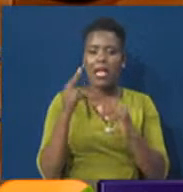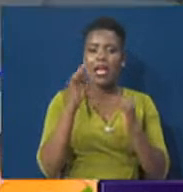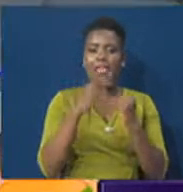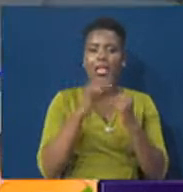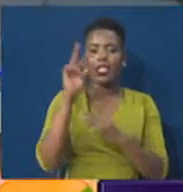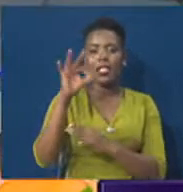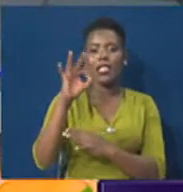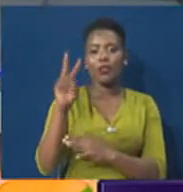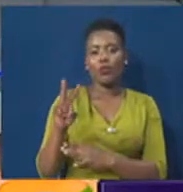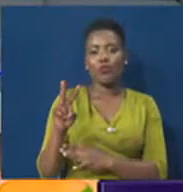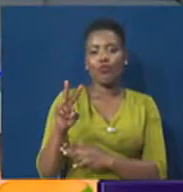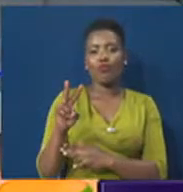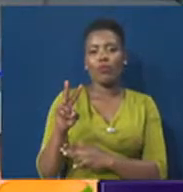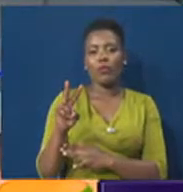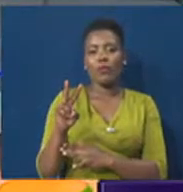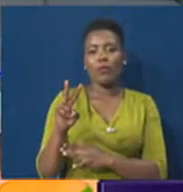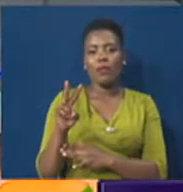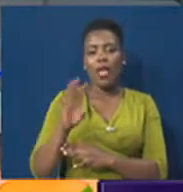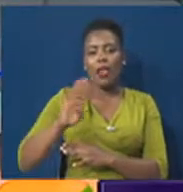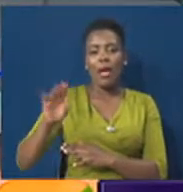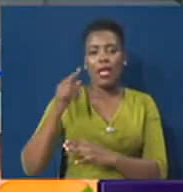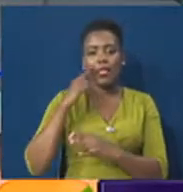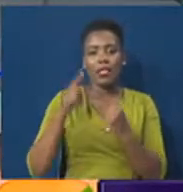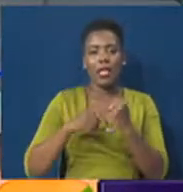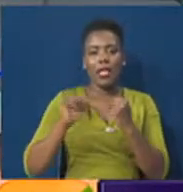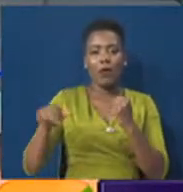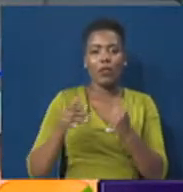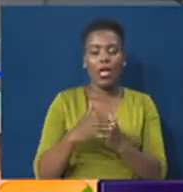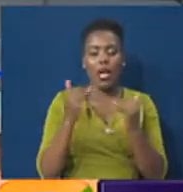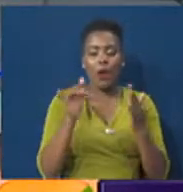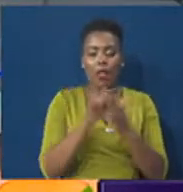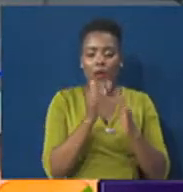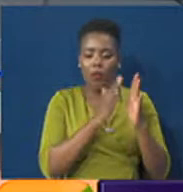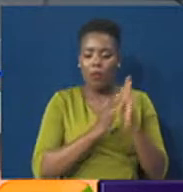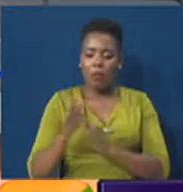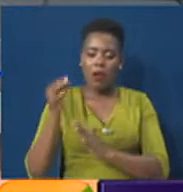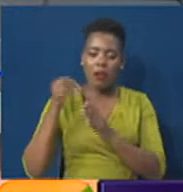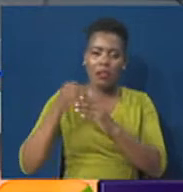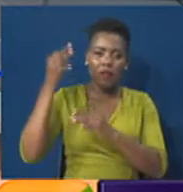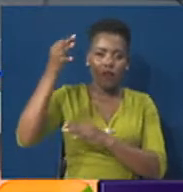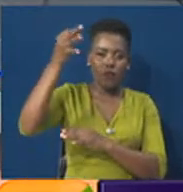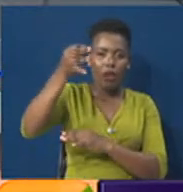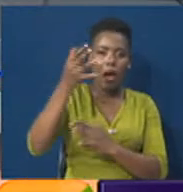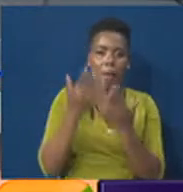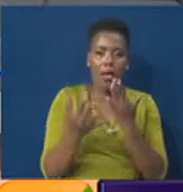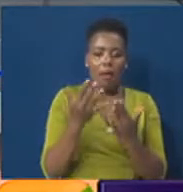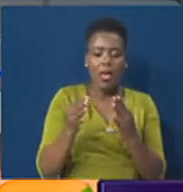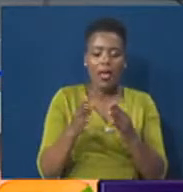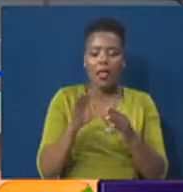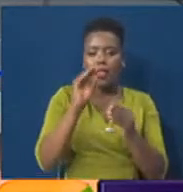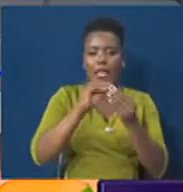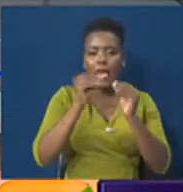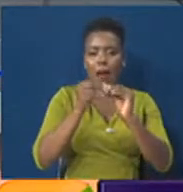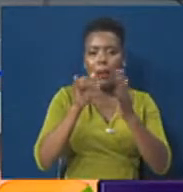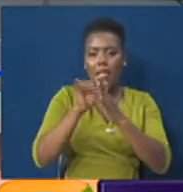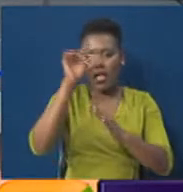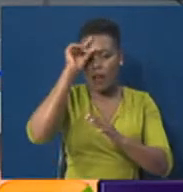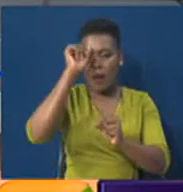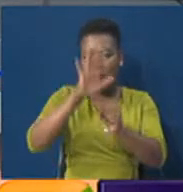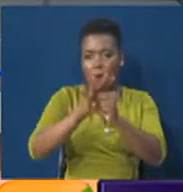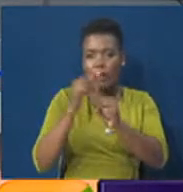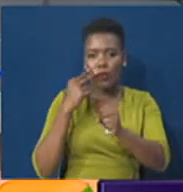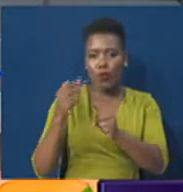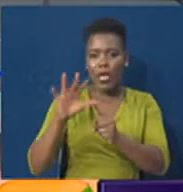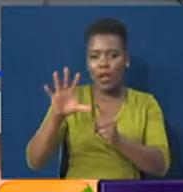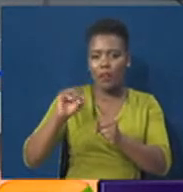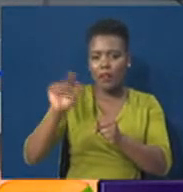of more than 600,000. Was that the plan? And looking forward, will the numbers that the government had promised be delivered on